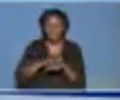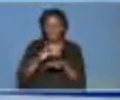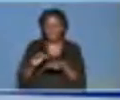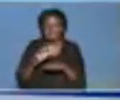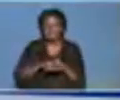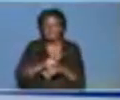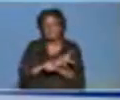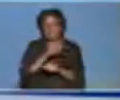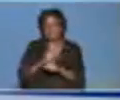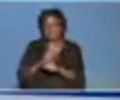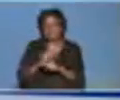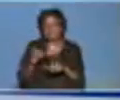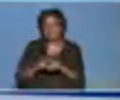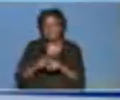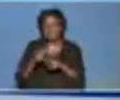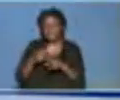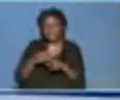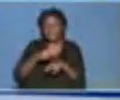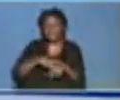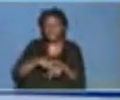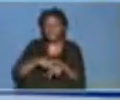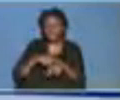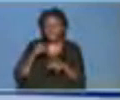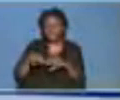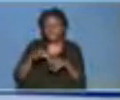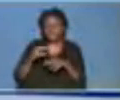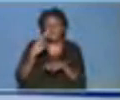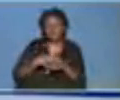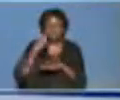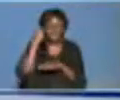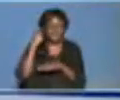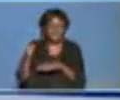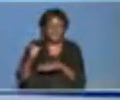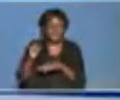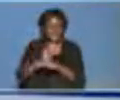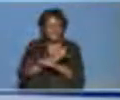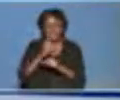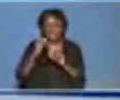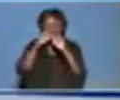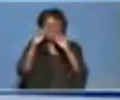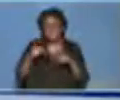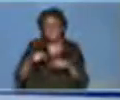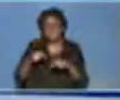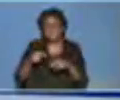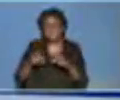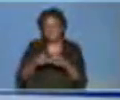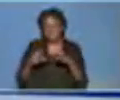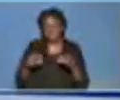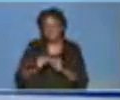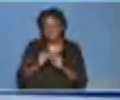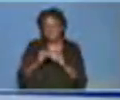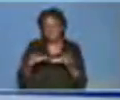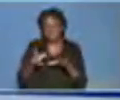loss of a Rock Sound power station unit the following day and widespread outages across North and South Eleuthera. Both units